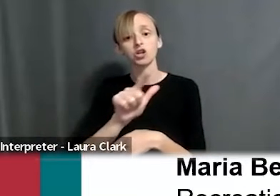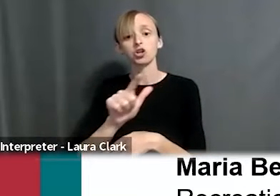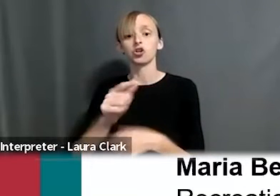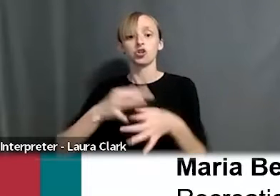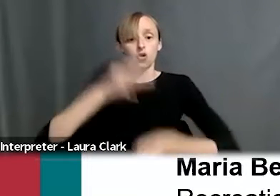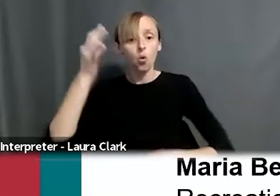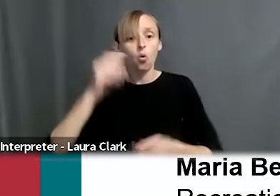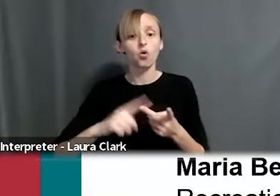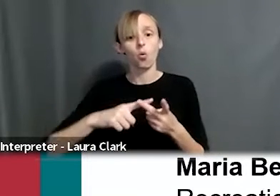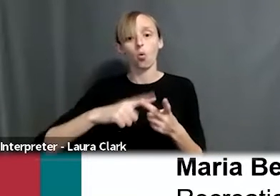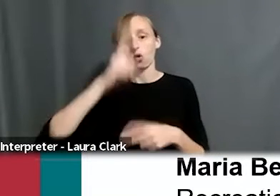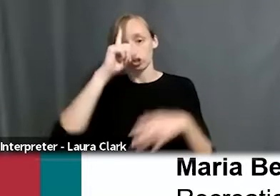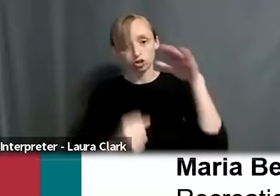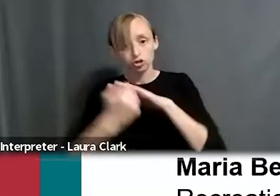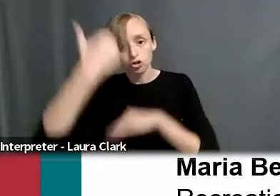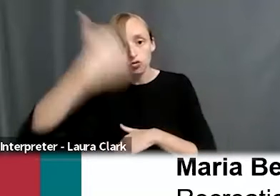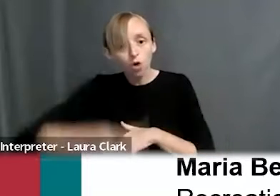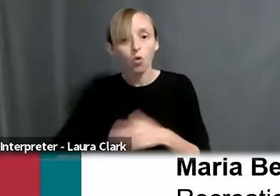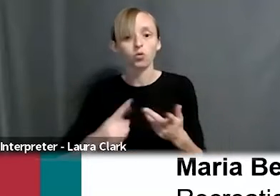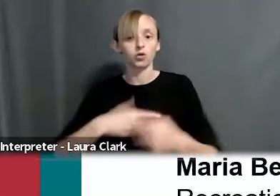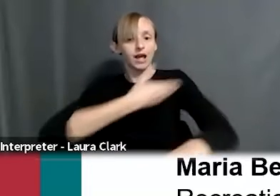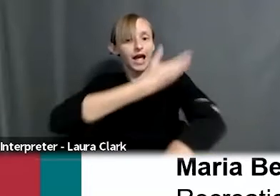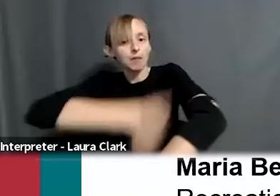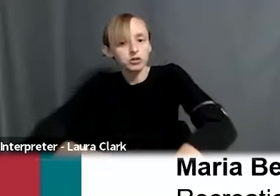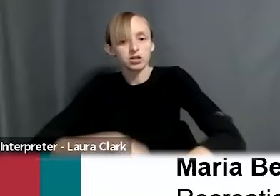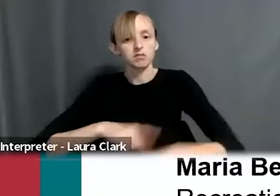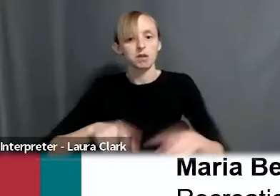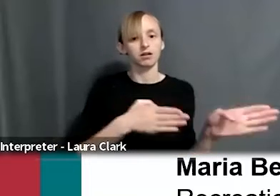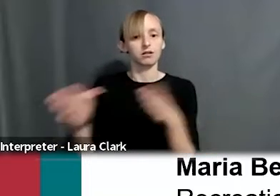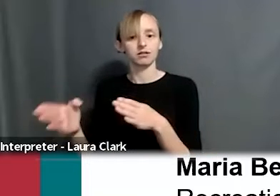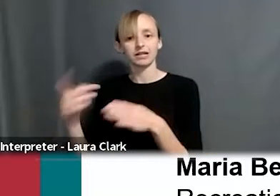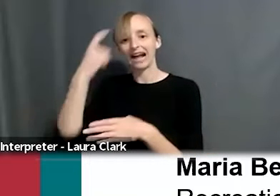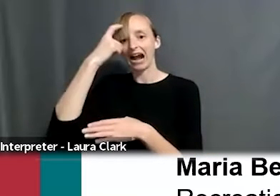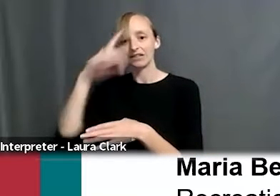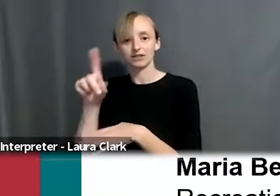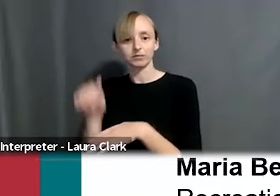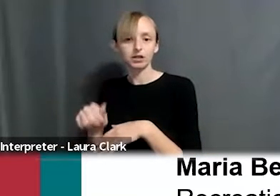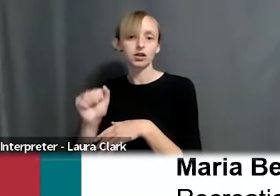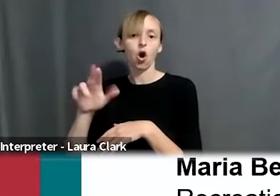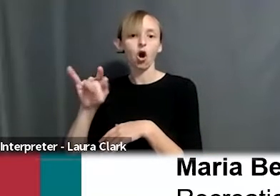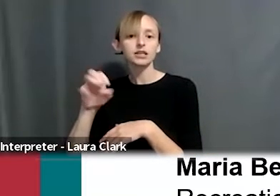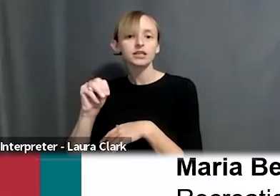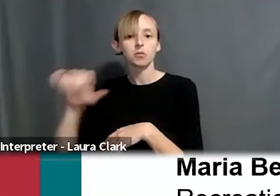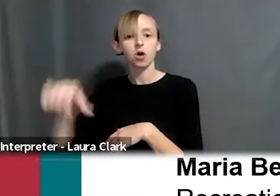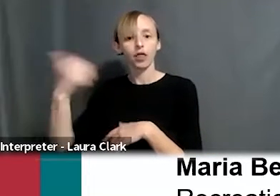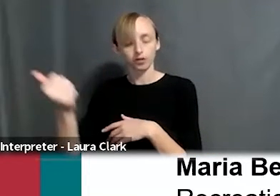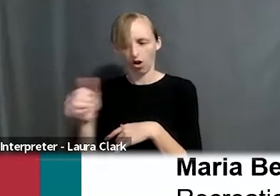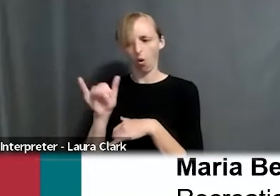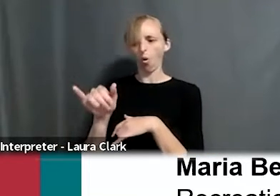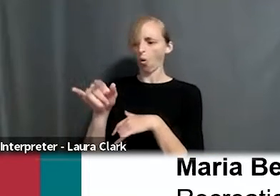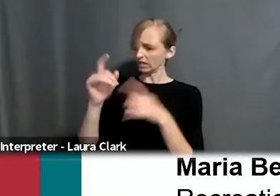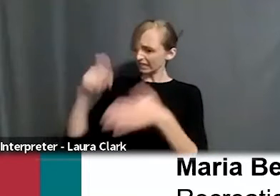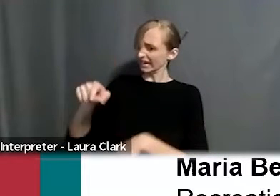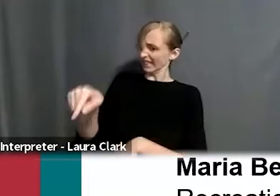or amputee, and it turns out it's autism or some other cognitive disability. So we've really been enjoying problem solving that for our